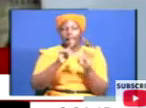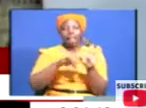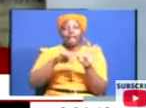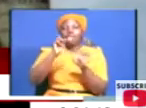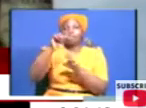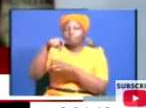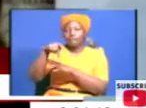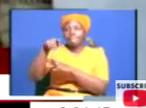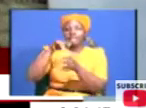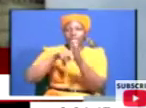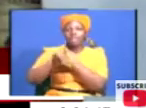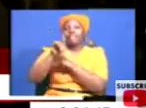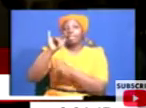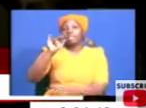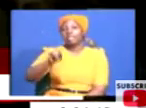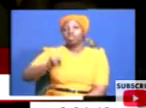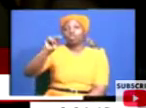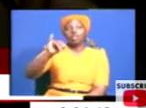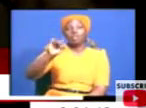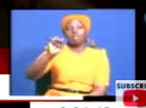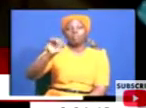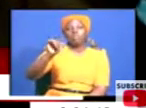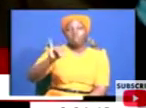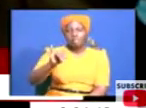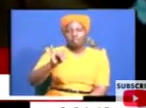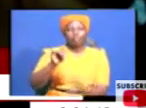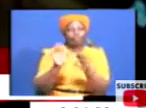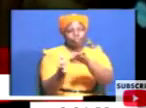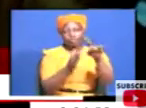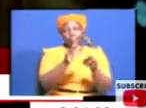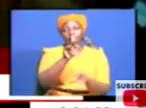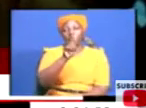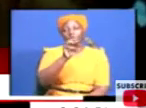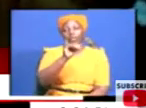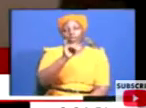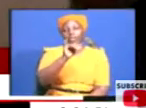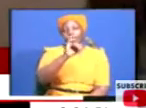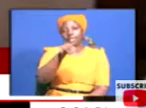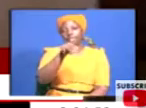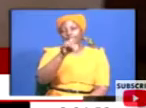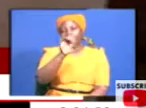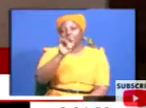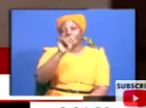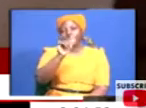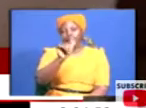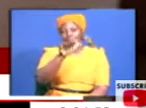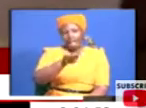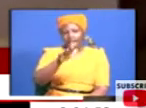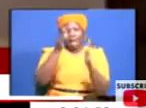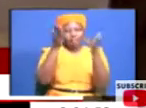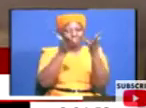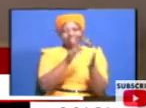Nyaki West in North Imenti constituency and Kwajenga Ward in Embakasi South constituency. The elections had